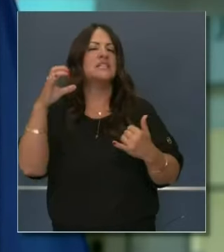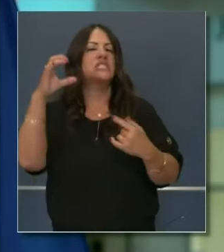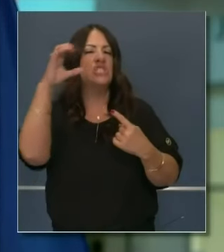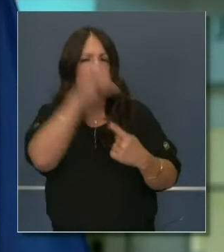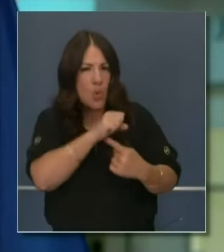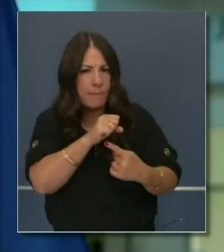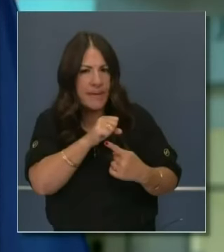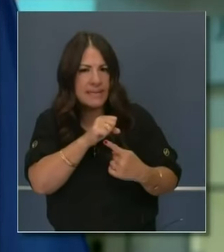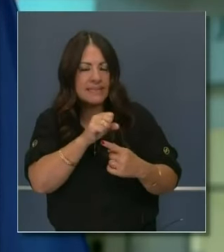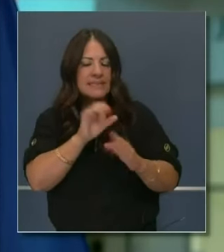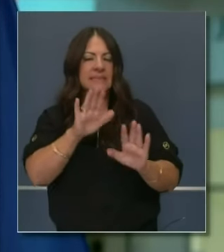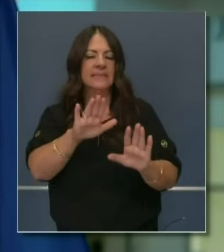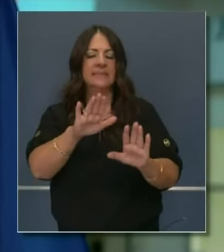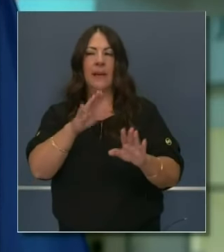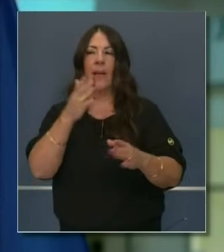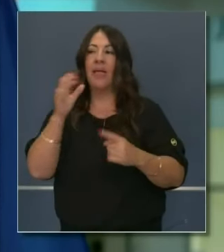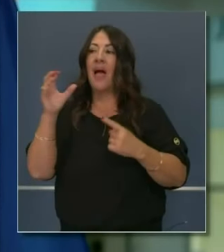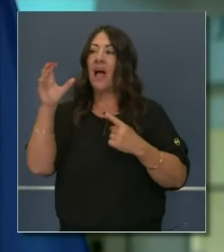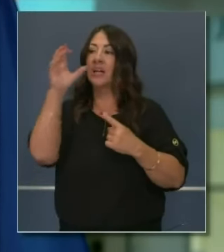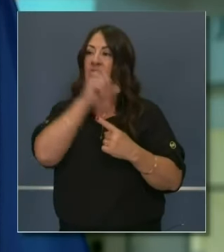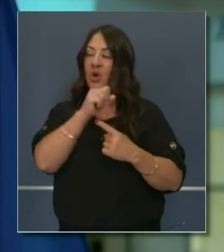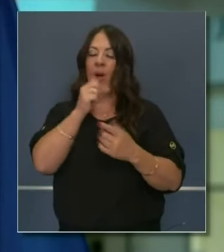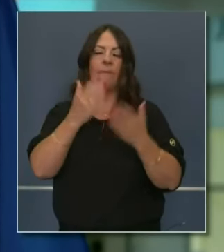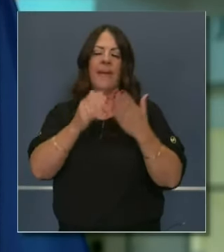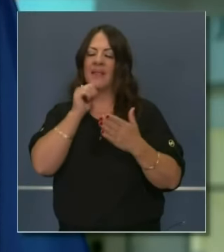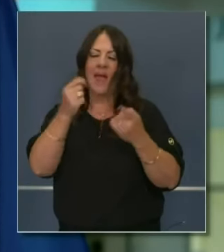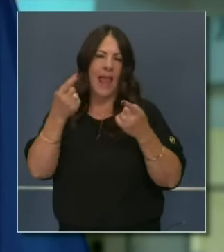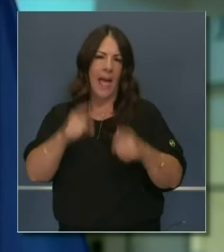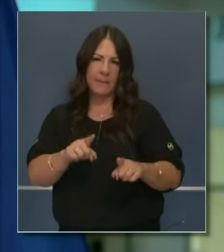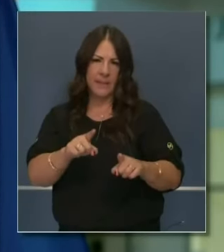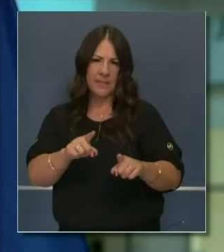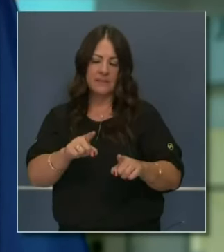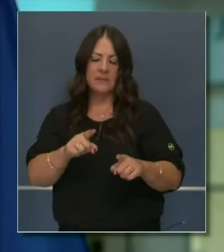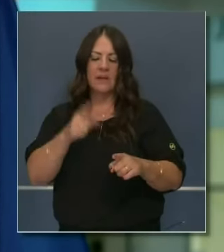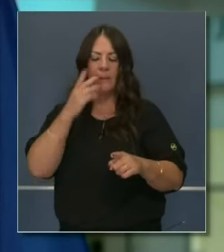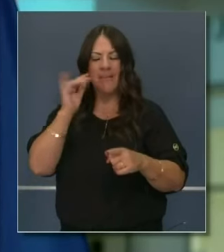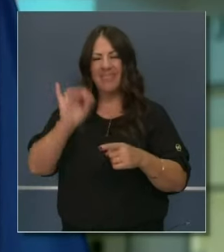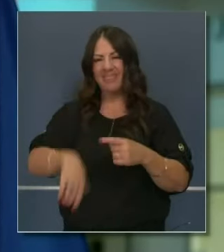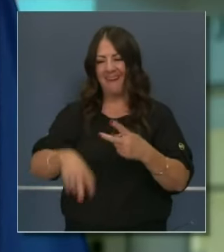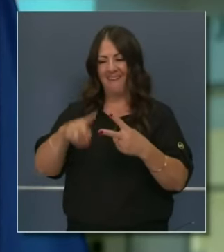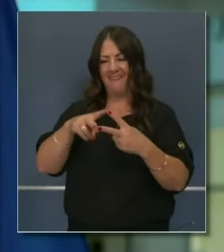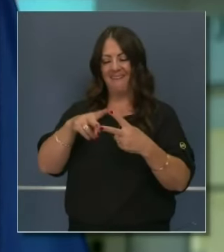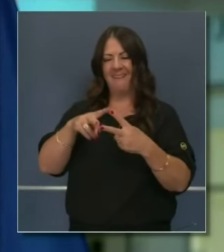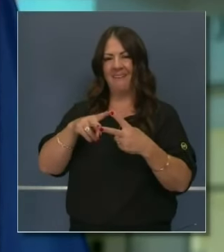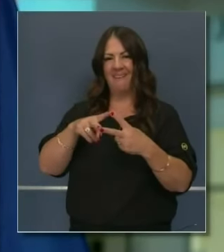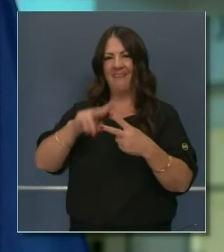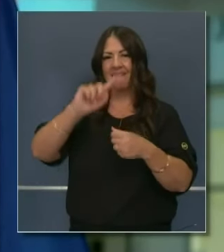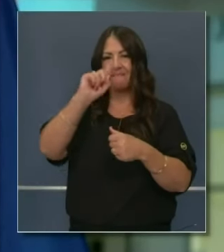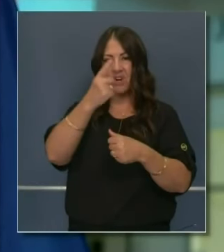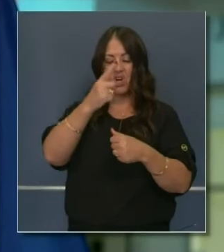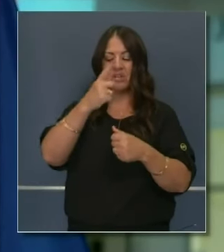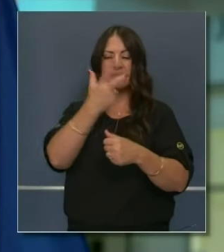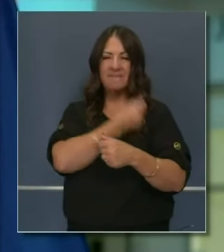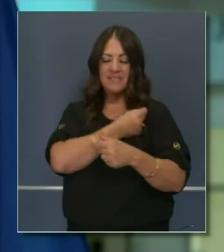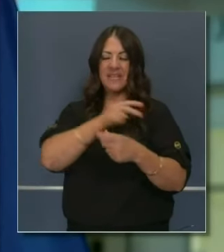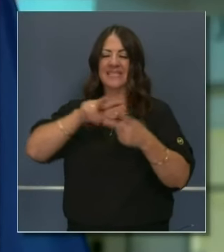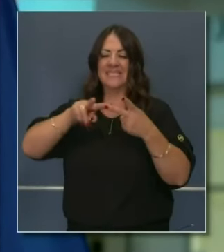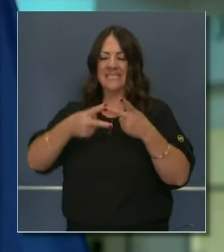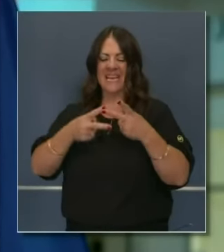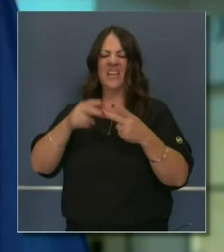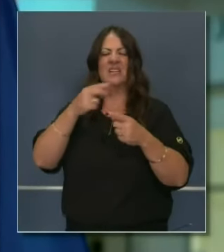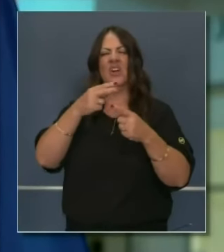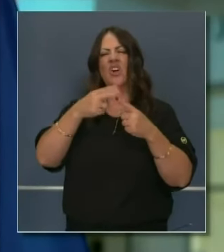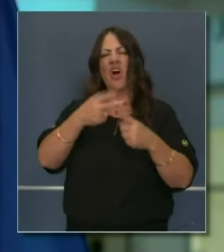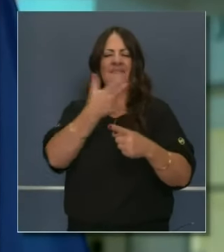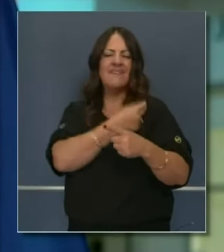again, assumptions that may not materialize related to those 2 vaccines. And I remind you, those vaccines, vaccine A and